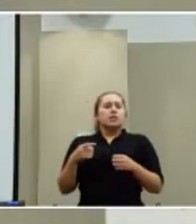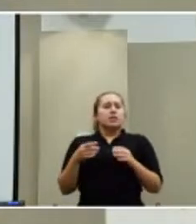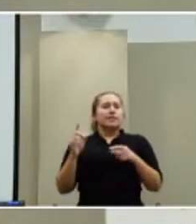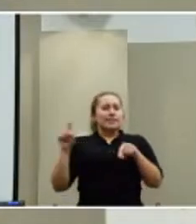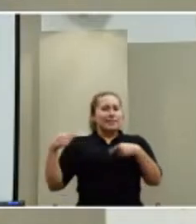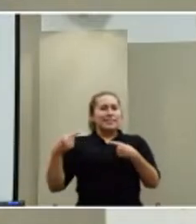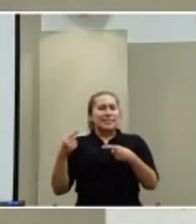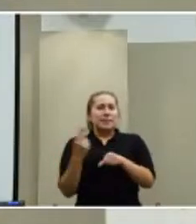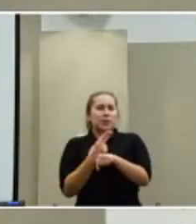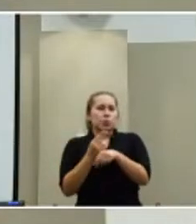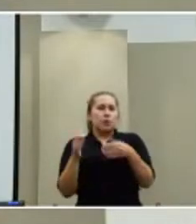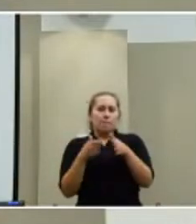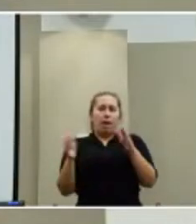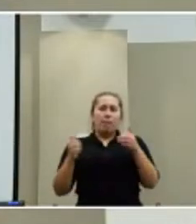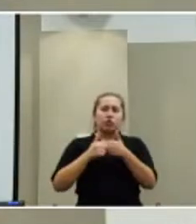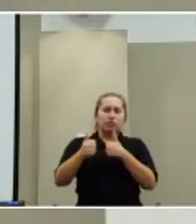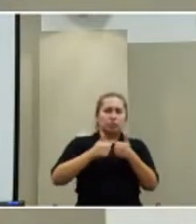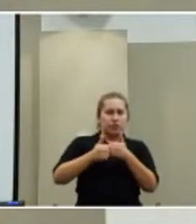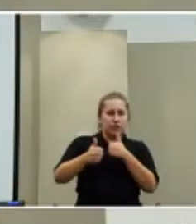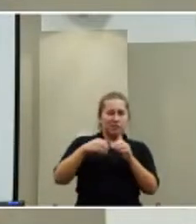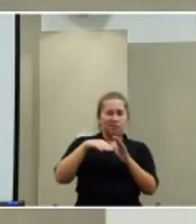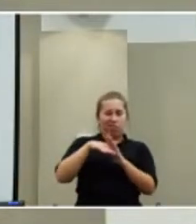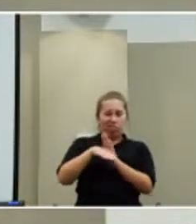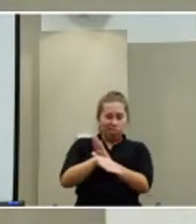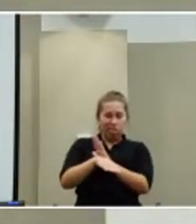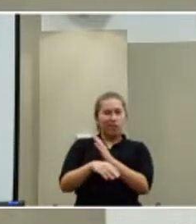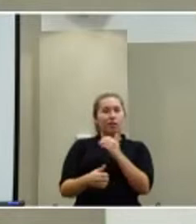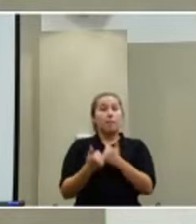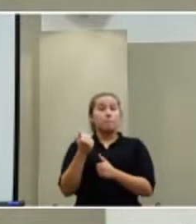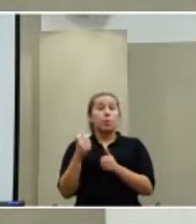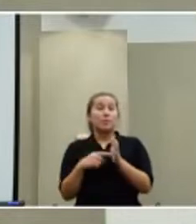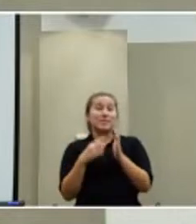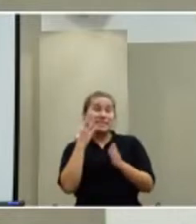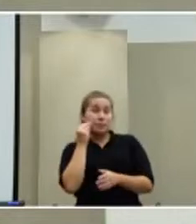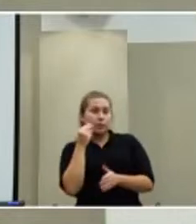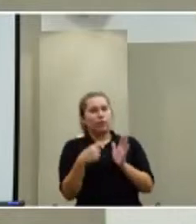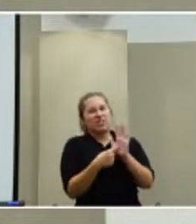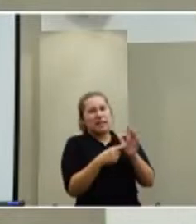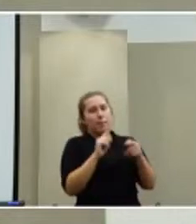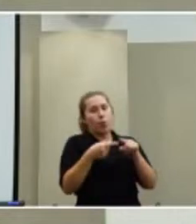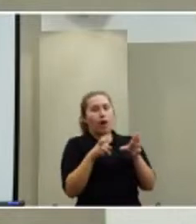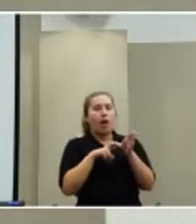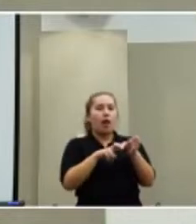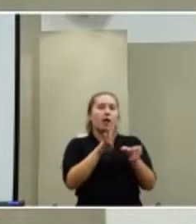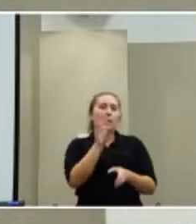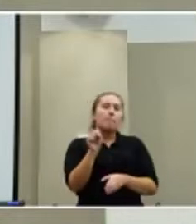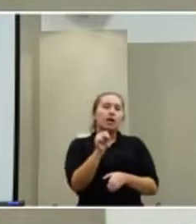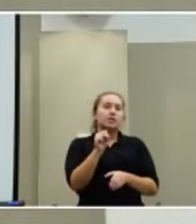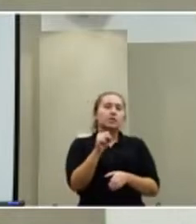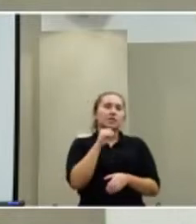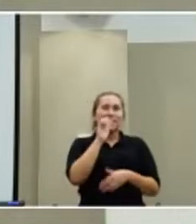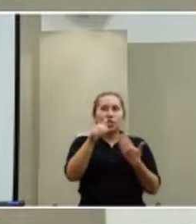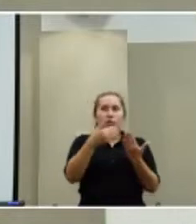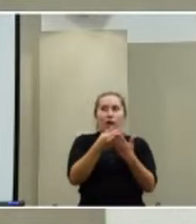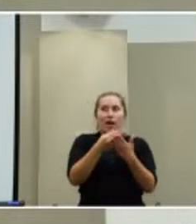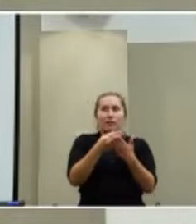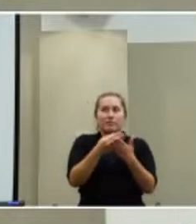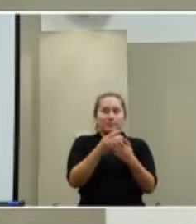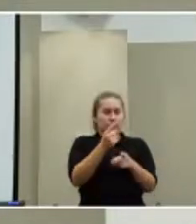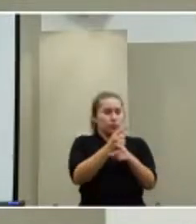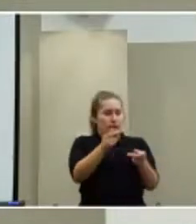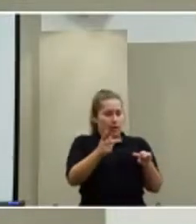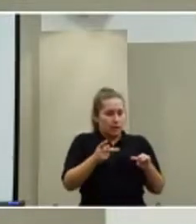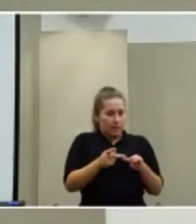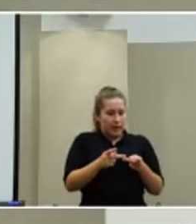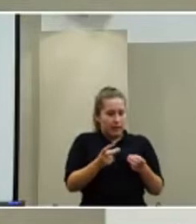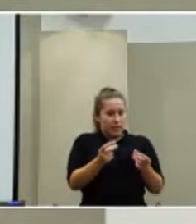transportation in most experience. For instance, when I take the bus, it doesn't take me where I need to go right away. It